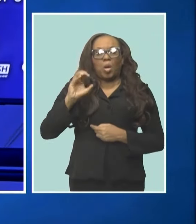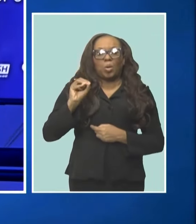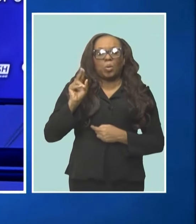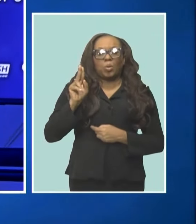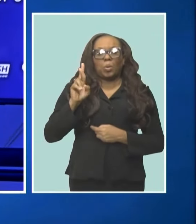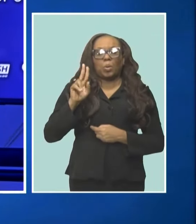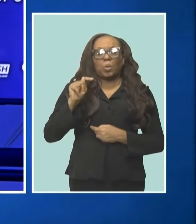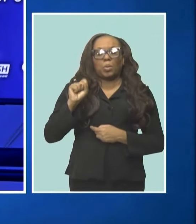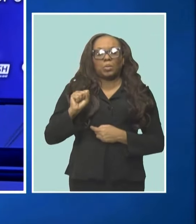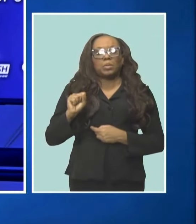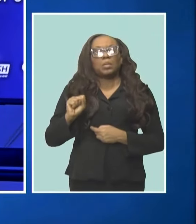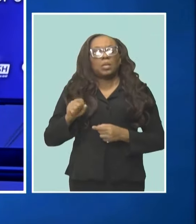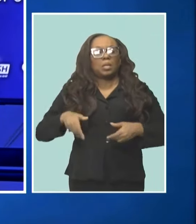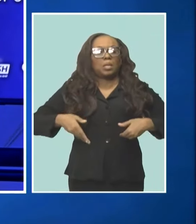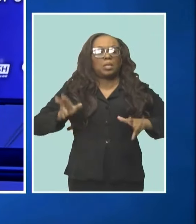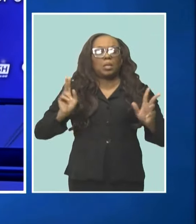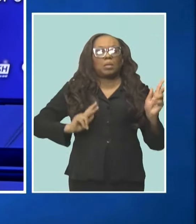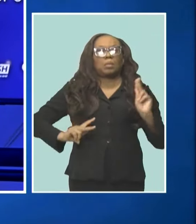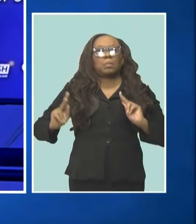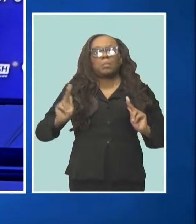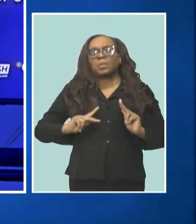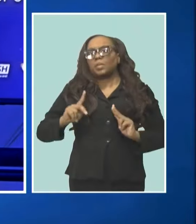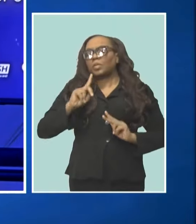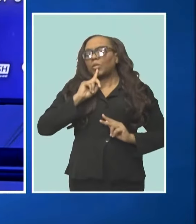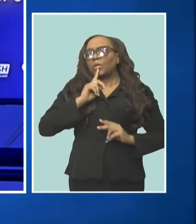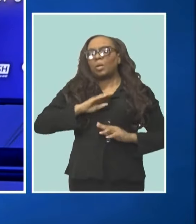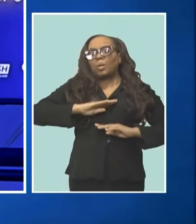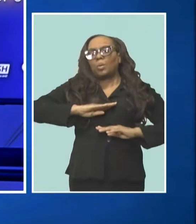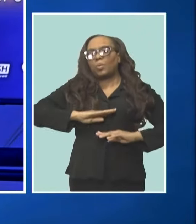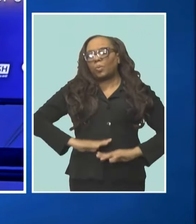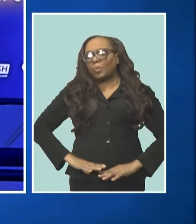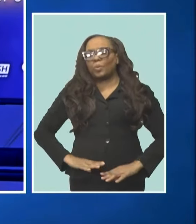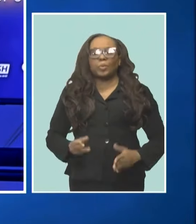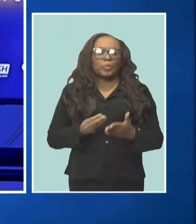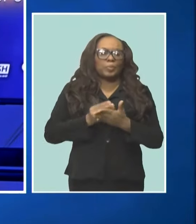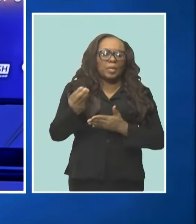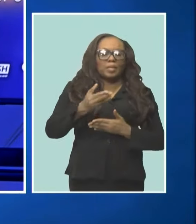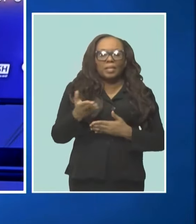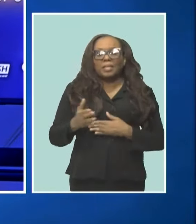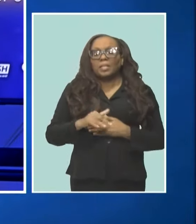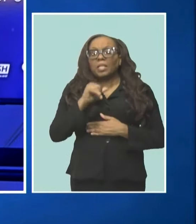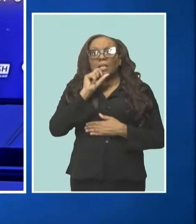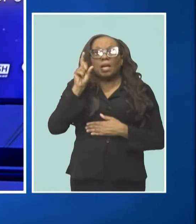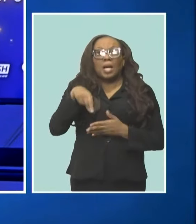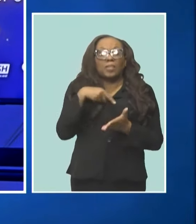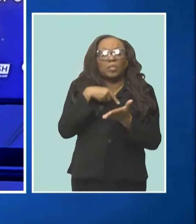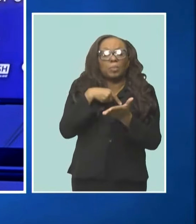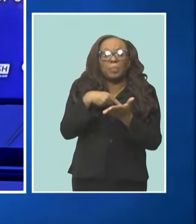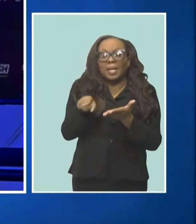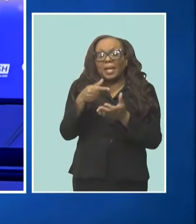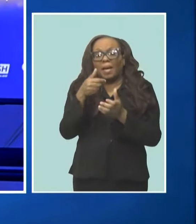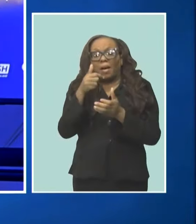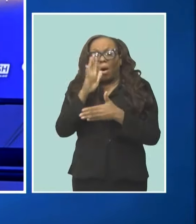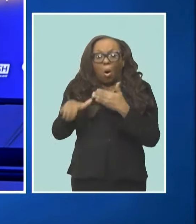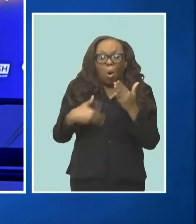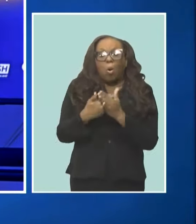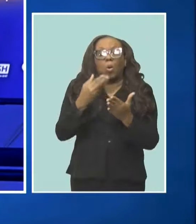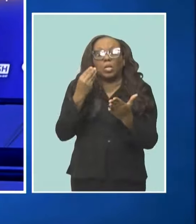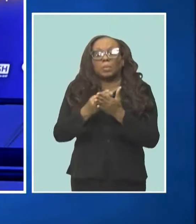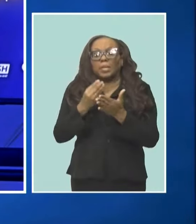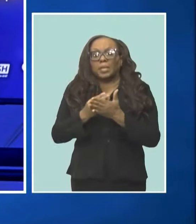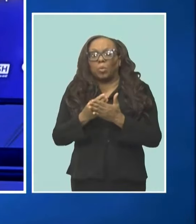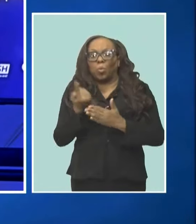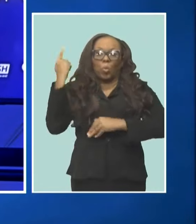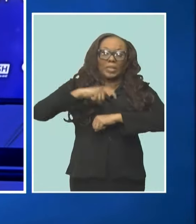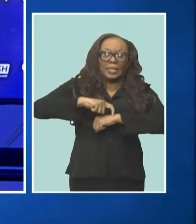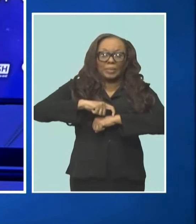a household to be able to breathe, that has allowed many a family not to break up from the exasperation that comes